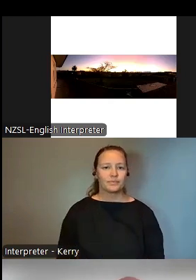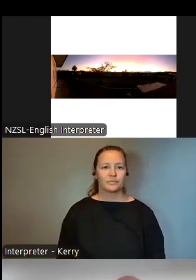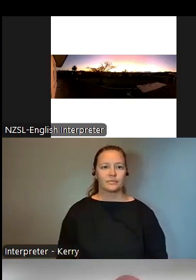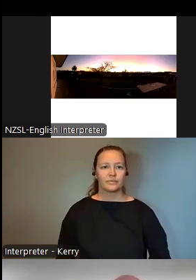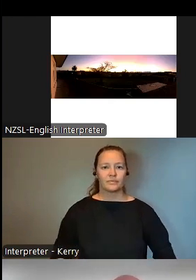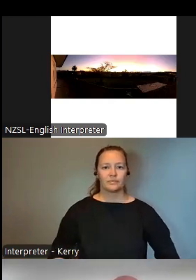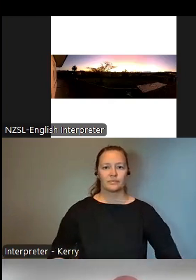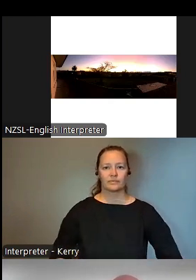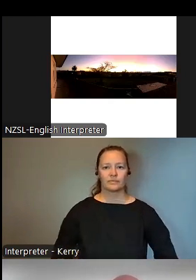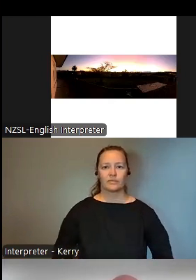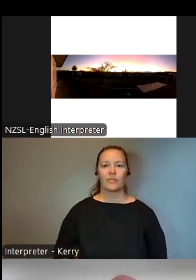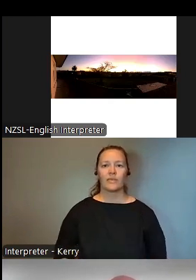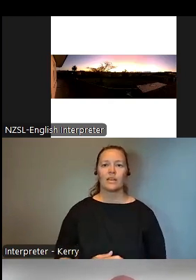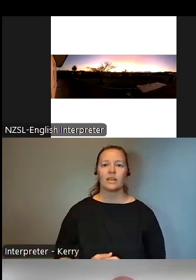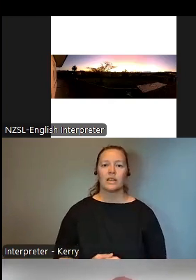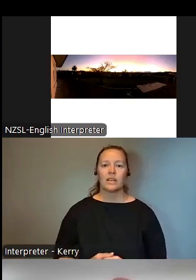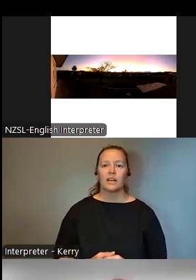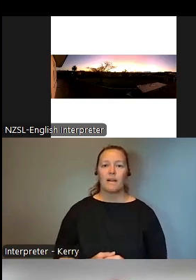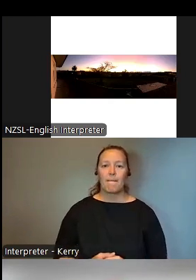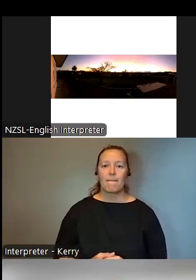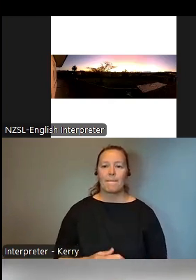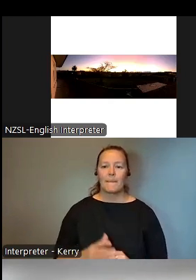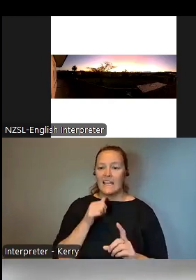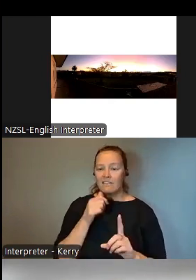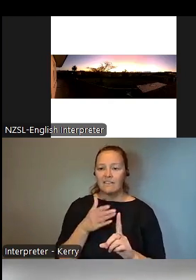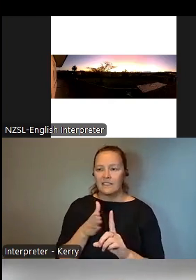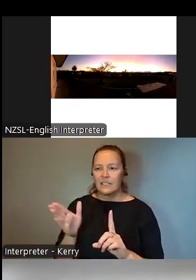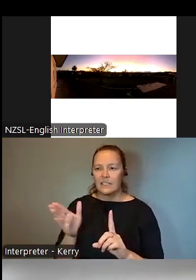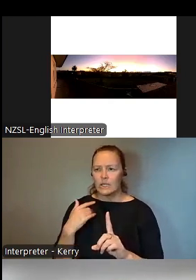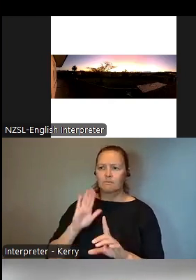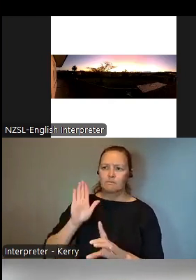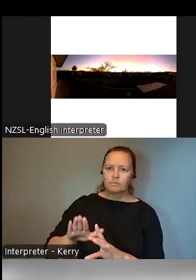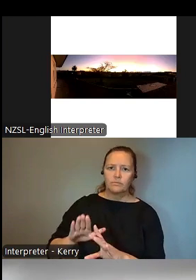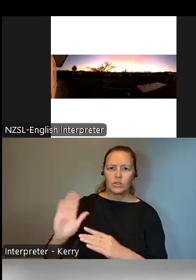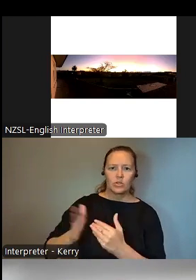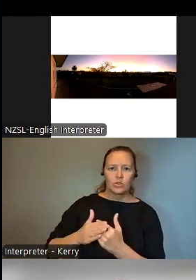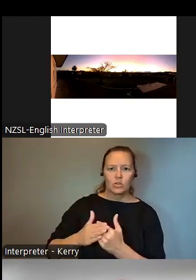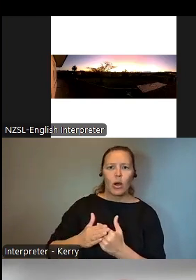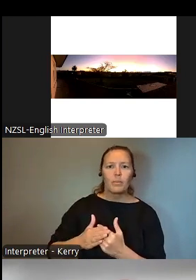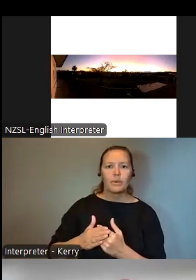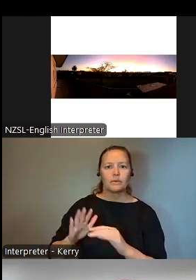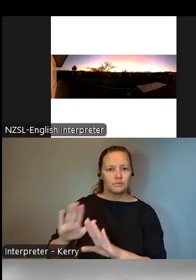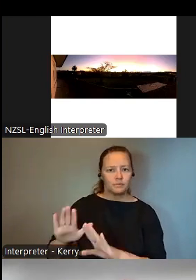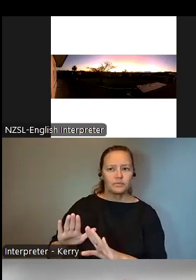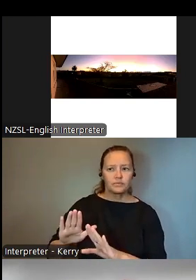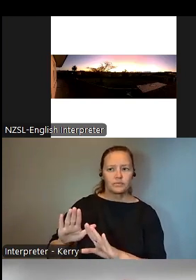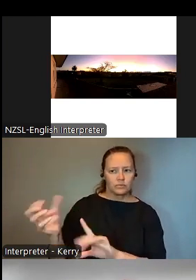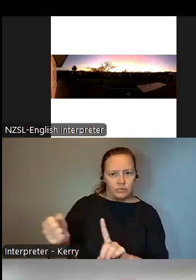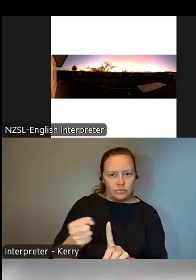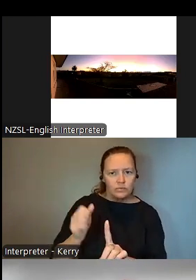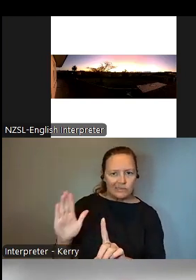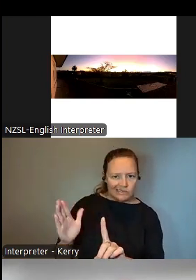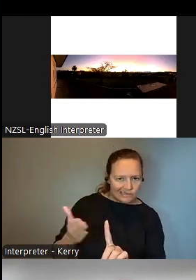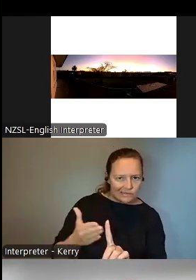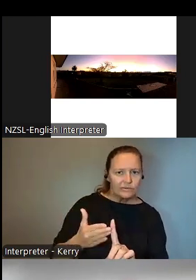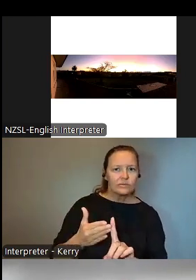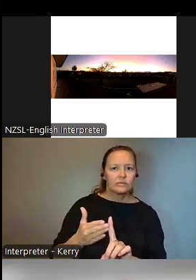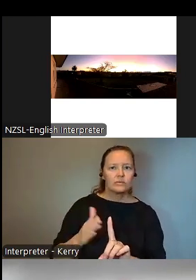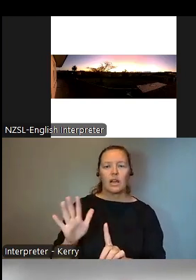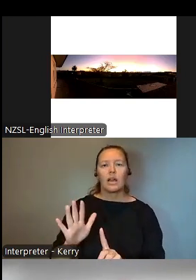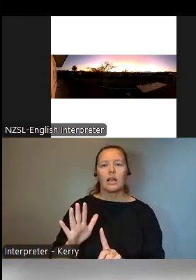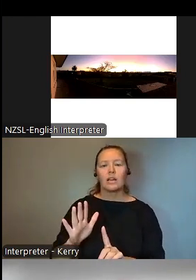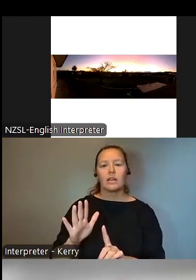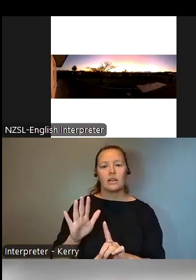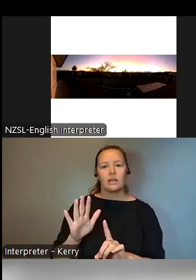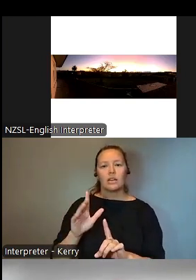than closing down the deviance and disliking people who tend to stray from the norm, what you need to do is have